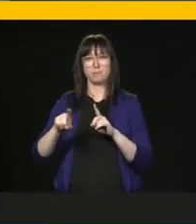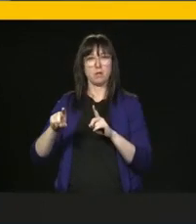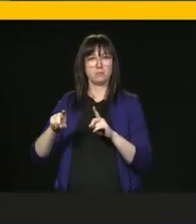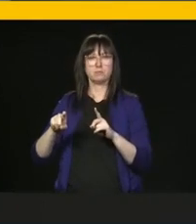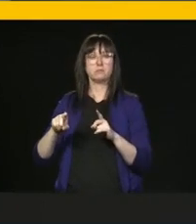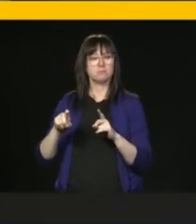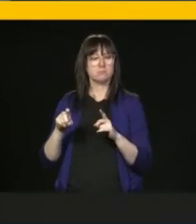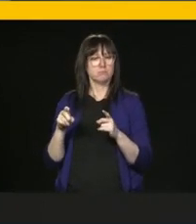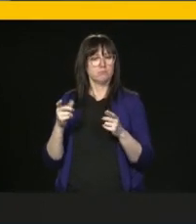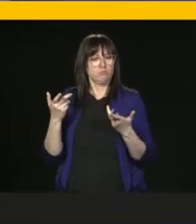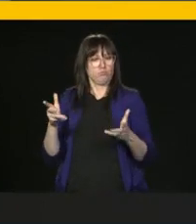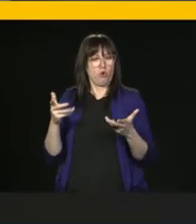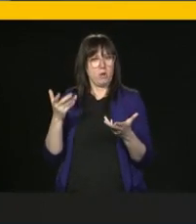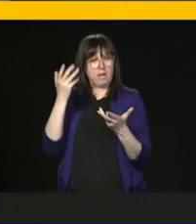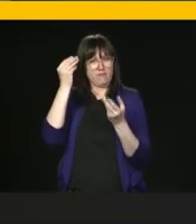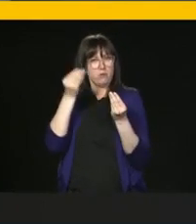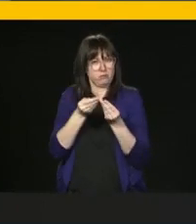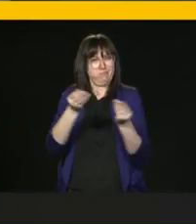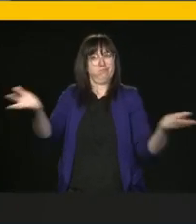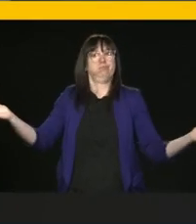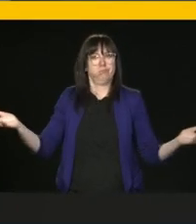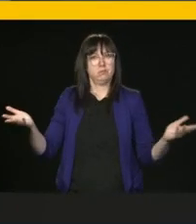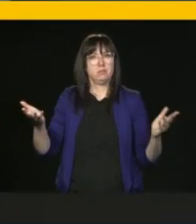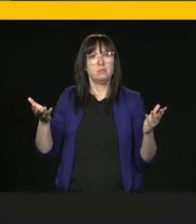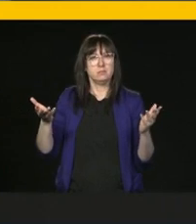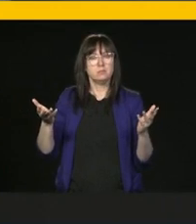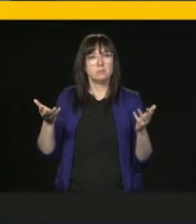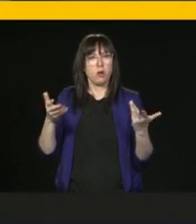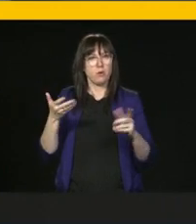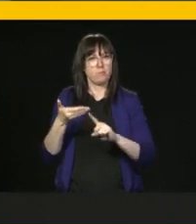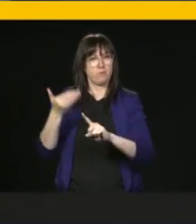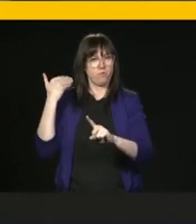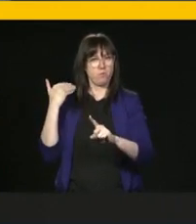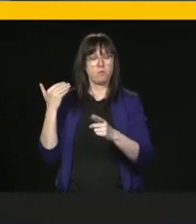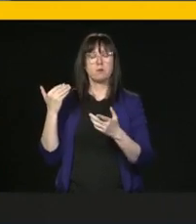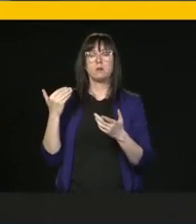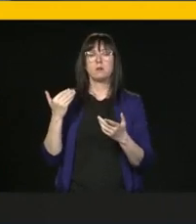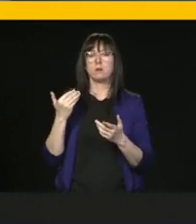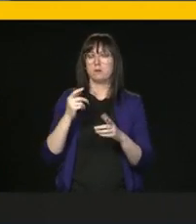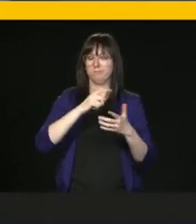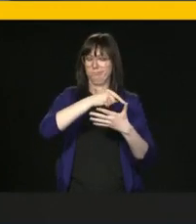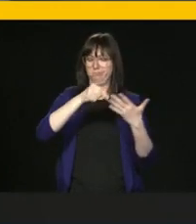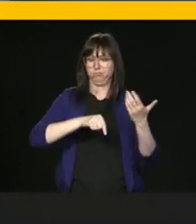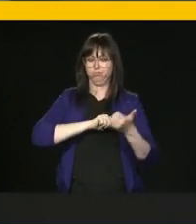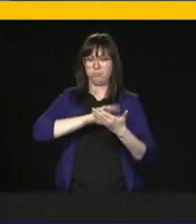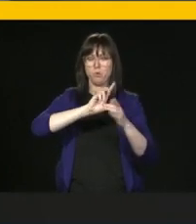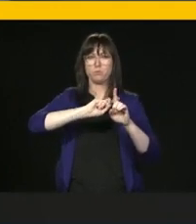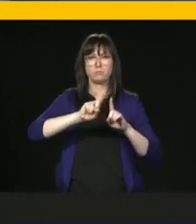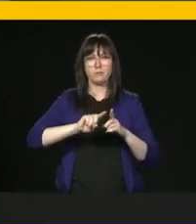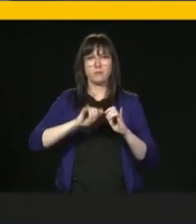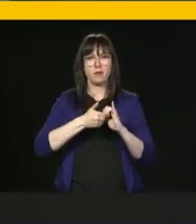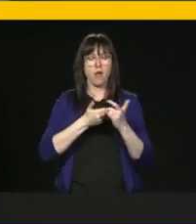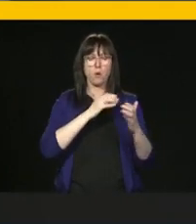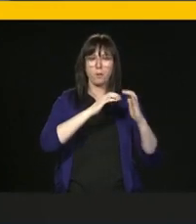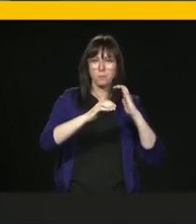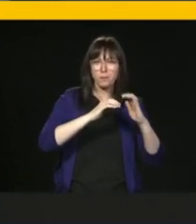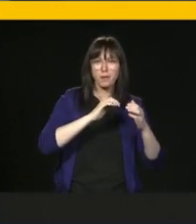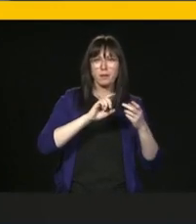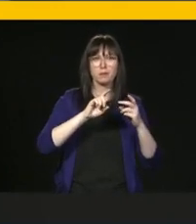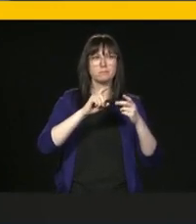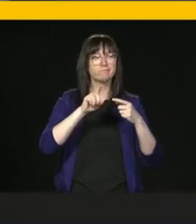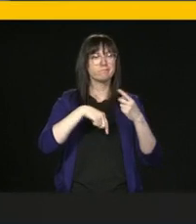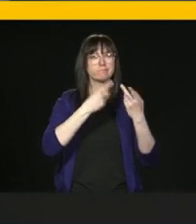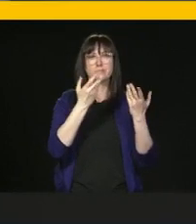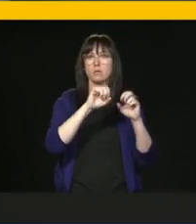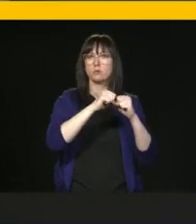to the launch of this media campaign. We've got a number of different ways that we're communicating with Canadians, whether it's in social media, in print, in radio, et